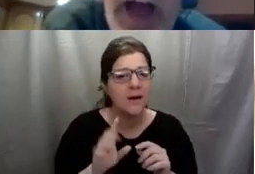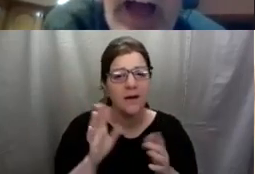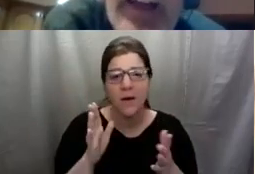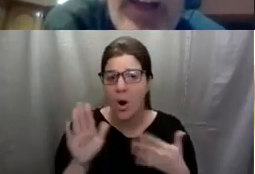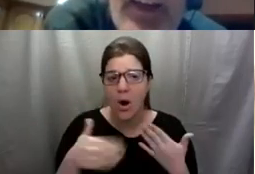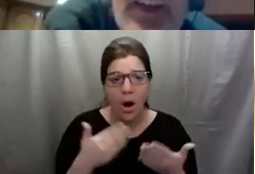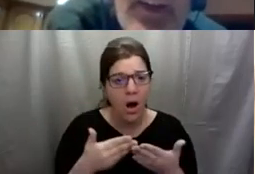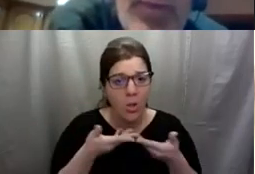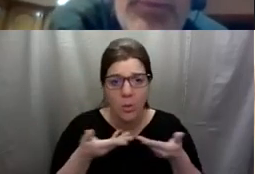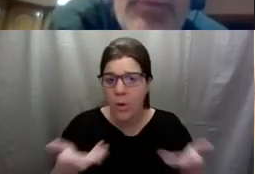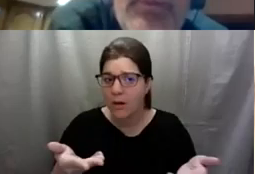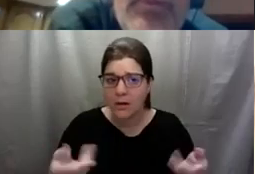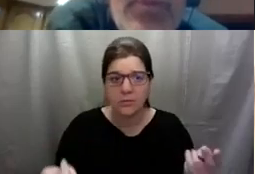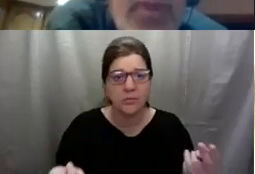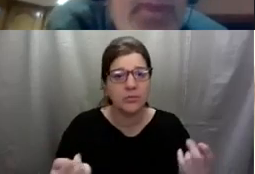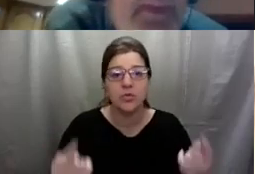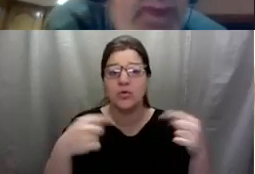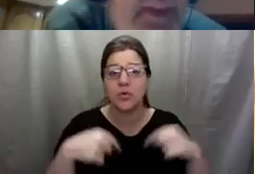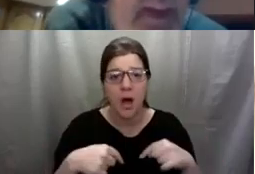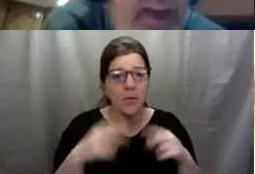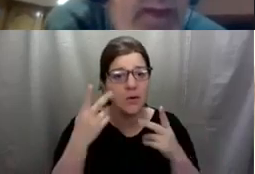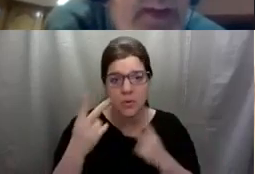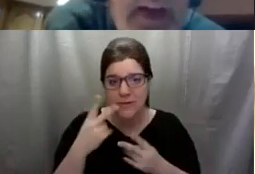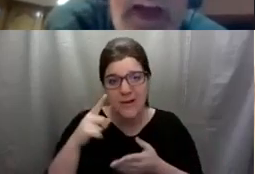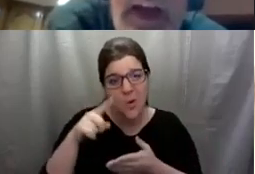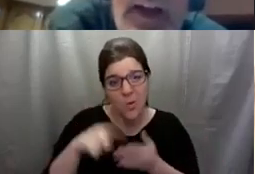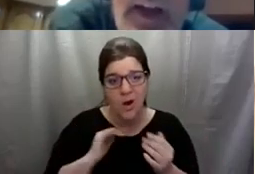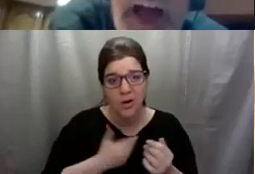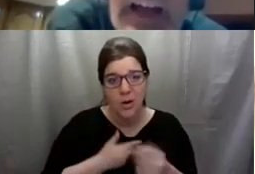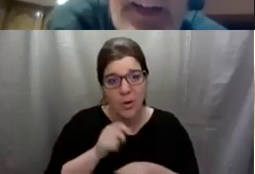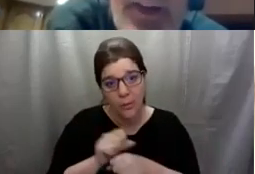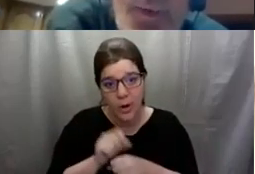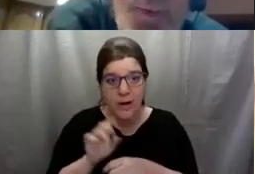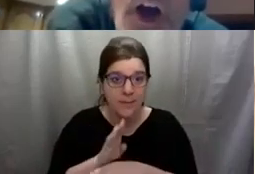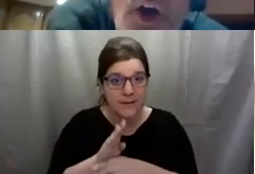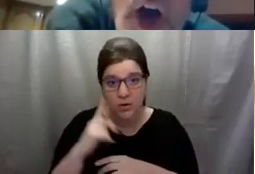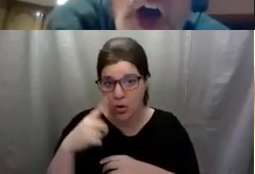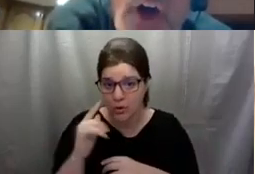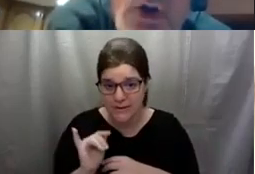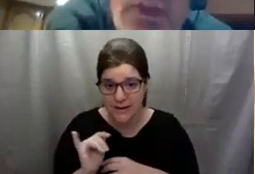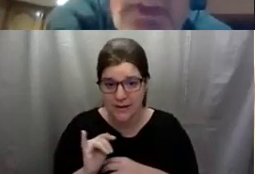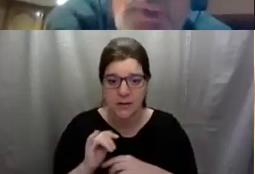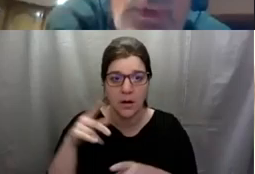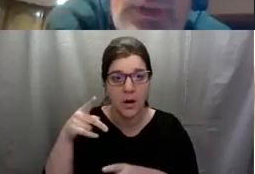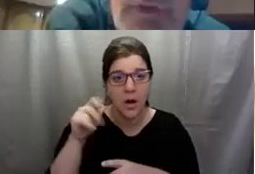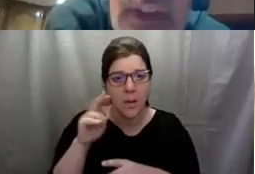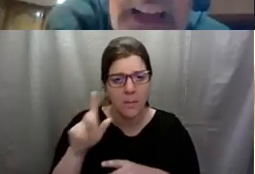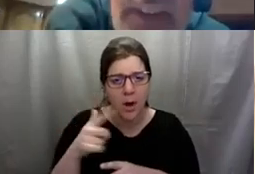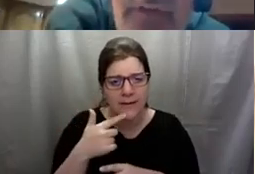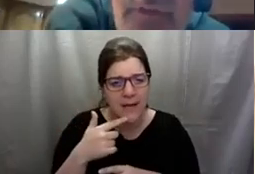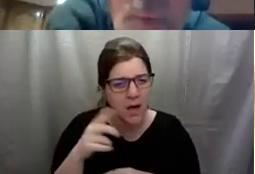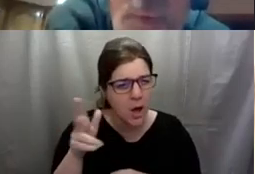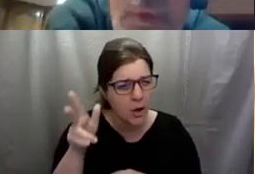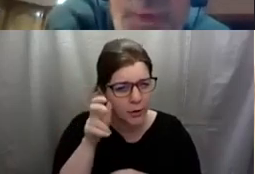all are welcome. If you're interested in what the work of Association of Ministers with Disabilities are. Hank, I heard that there was